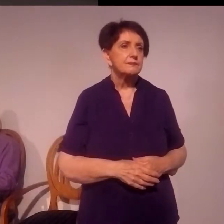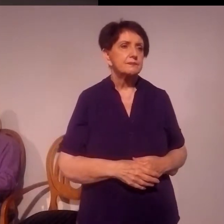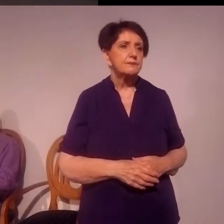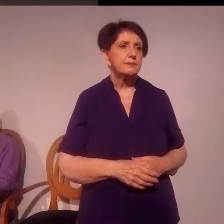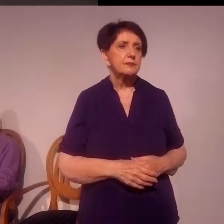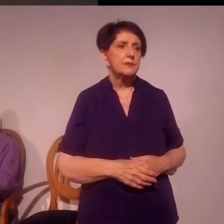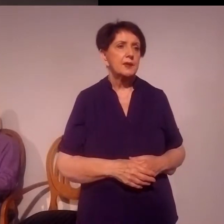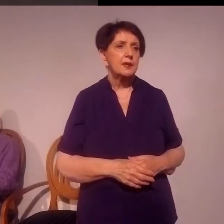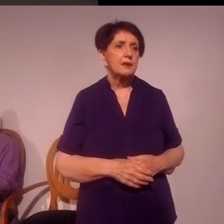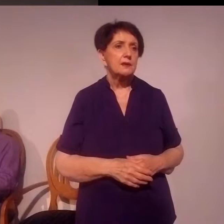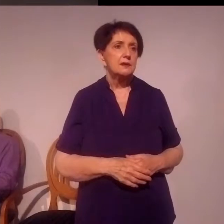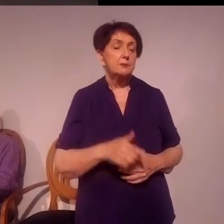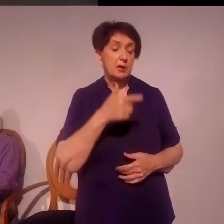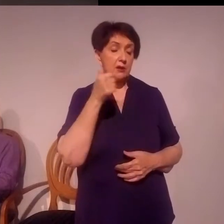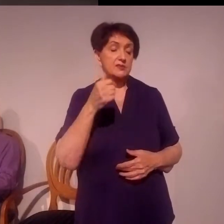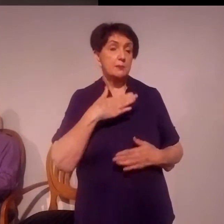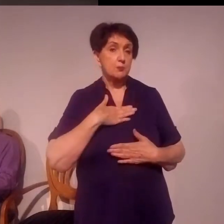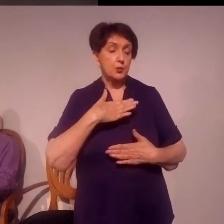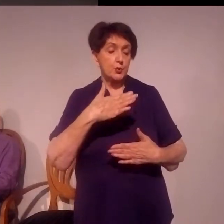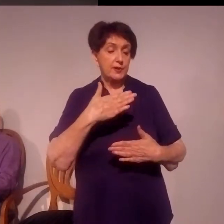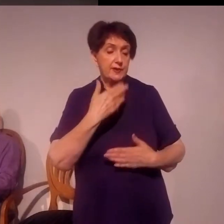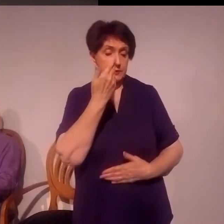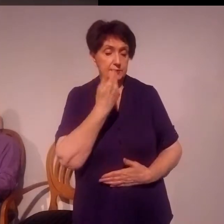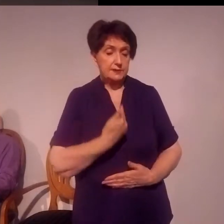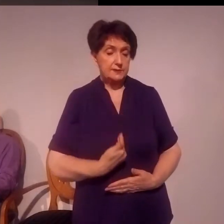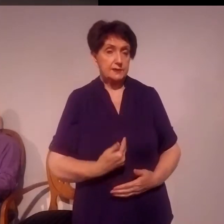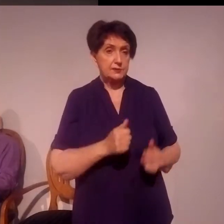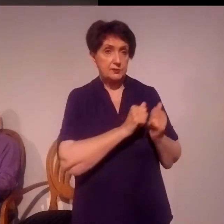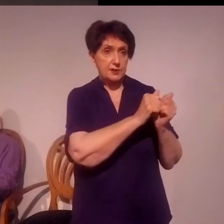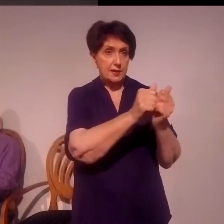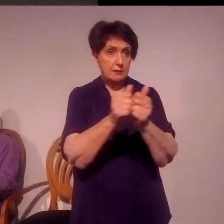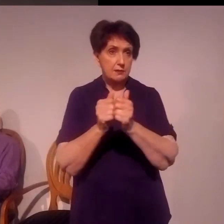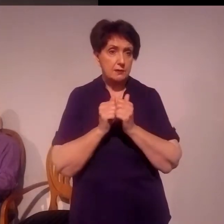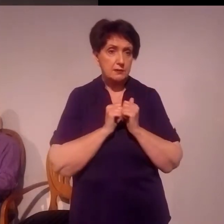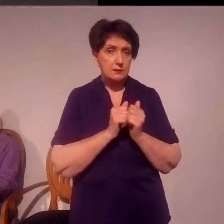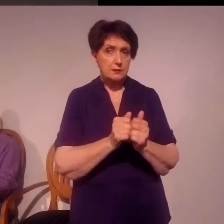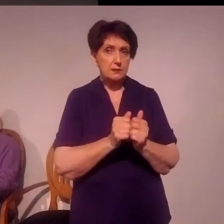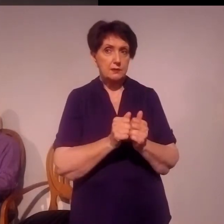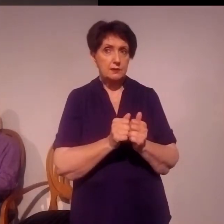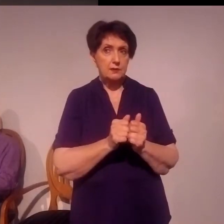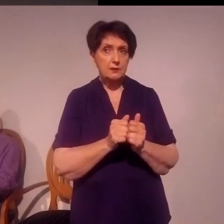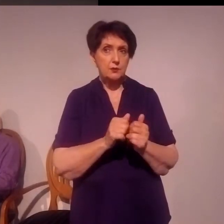And because I breathe into this center together with all of us here,